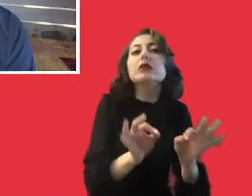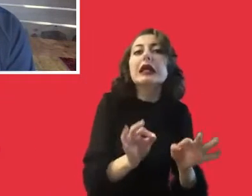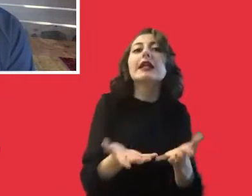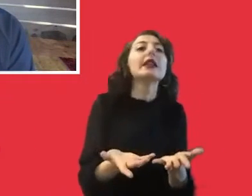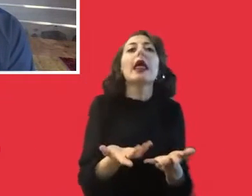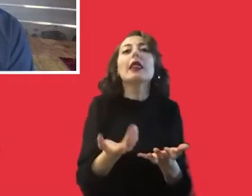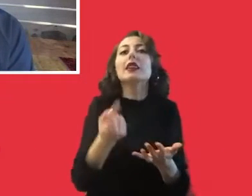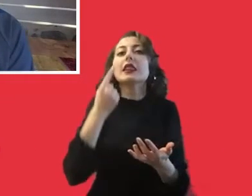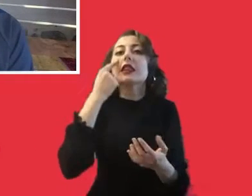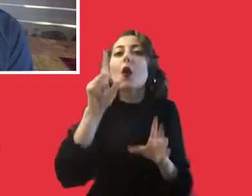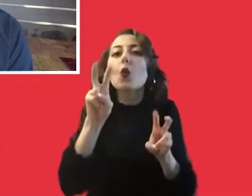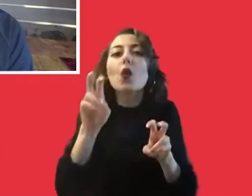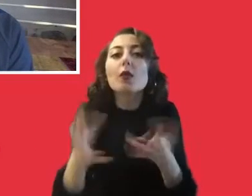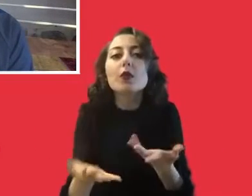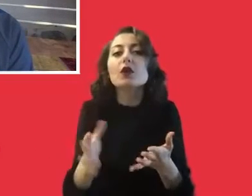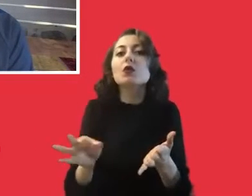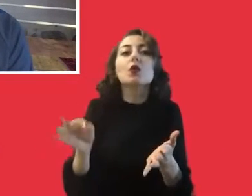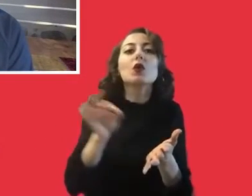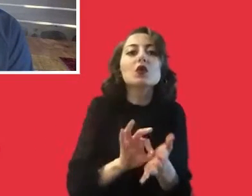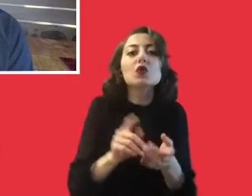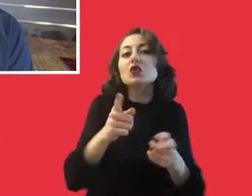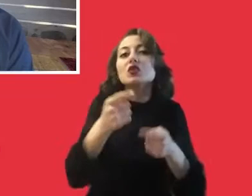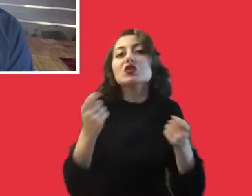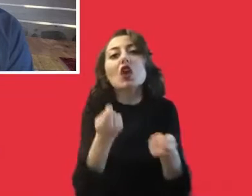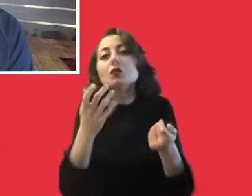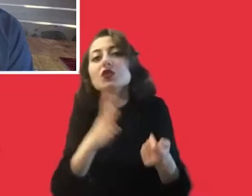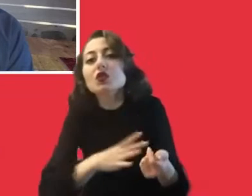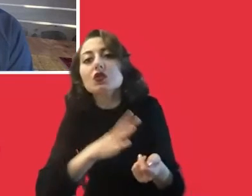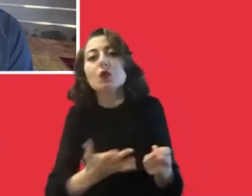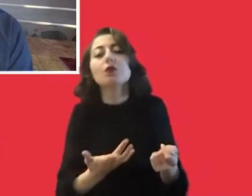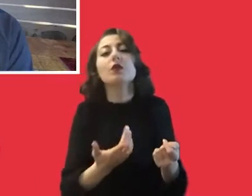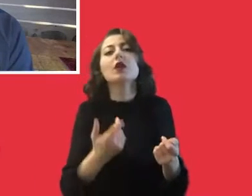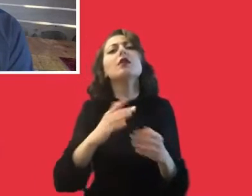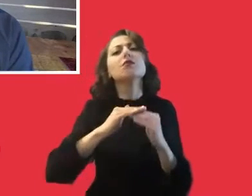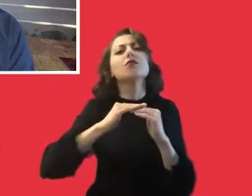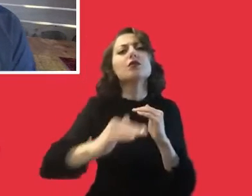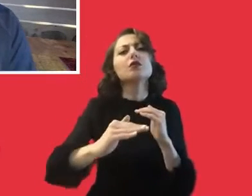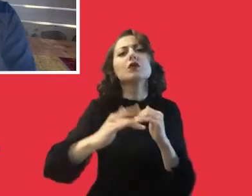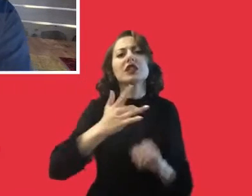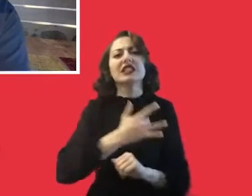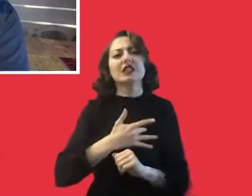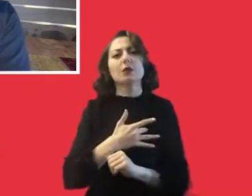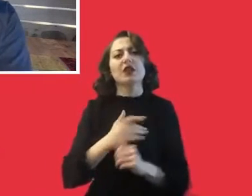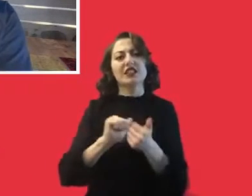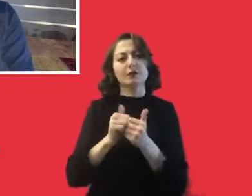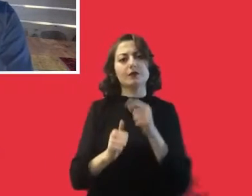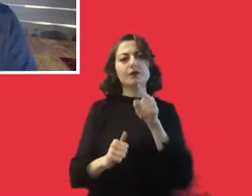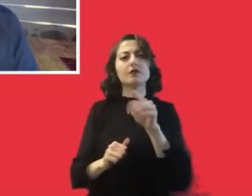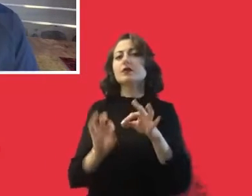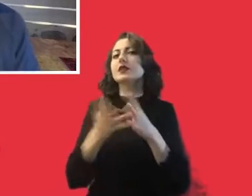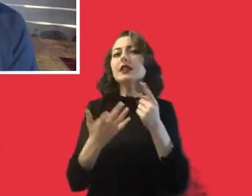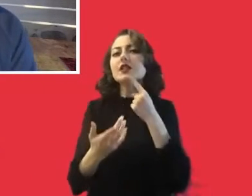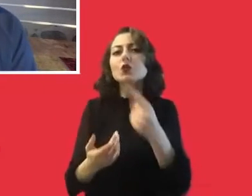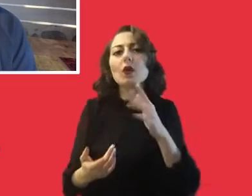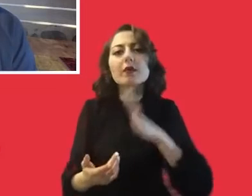the name equal to, and what are you trying to put forth in sports? And also, what